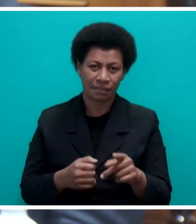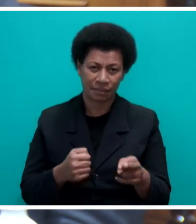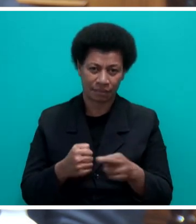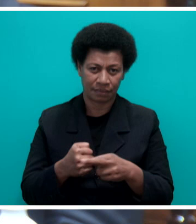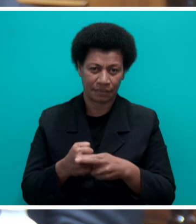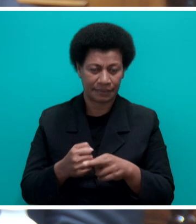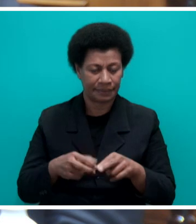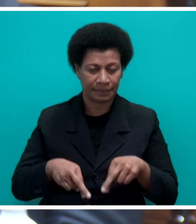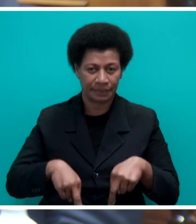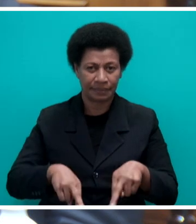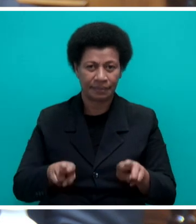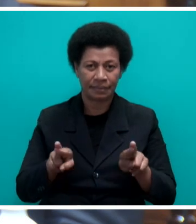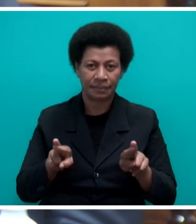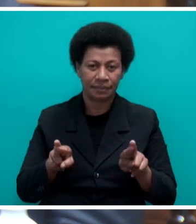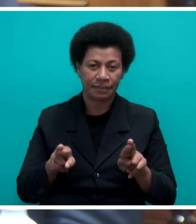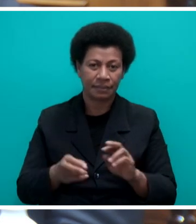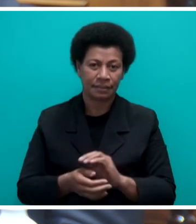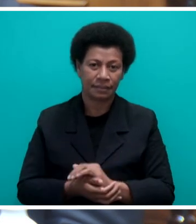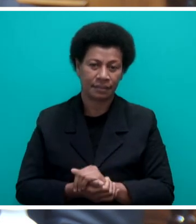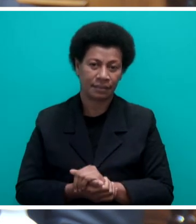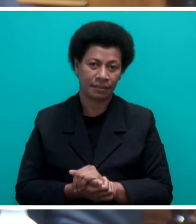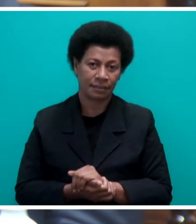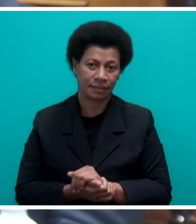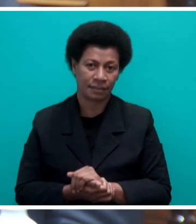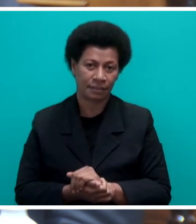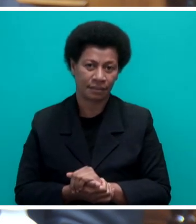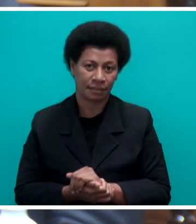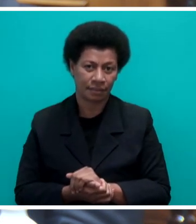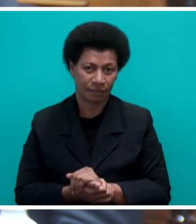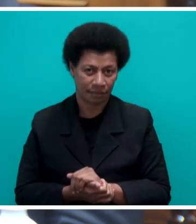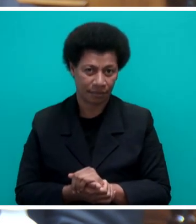workloads. Moreover, it stands to